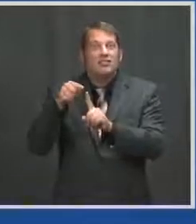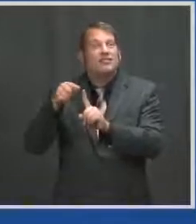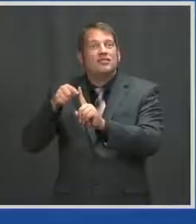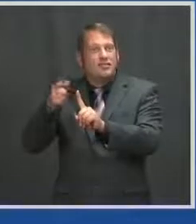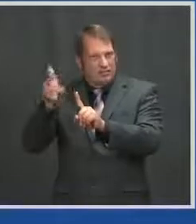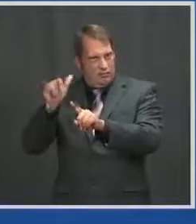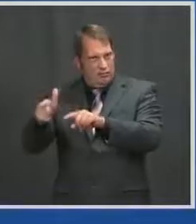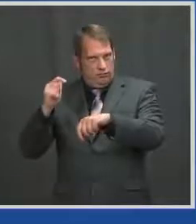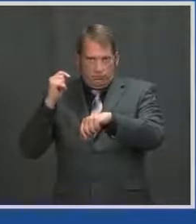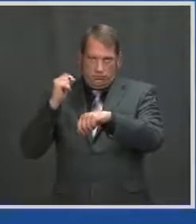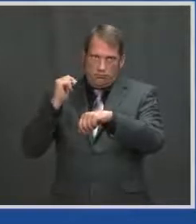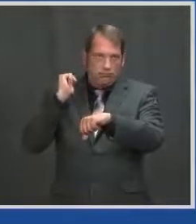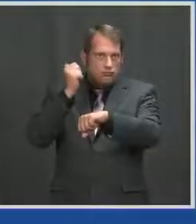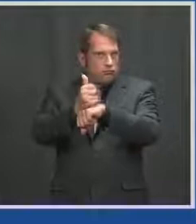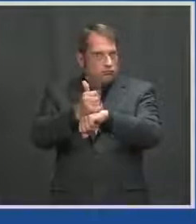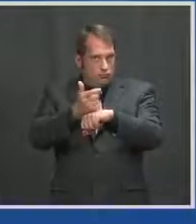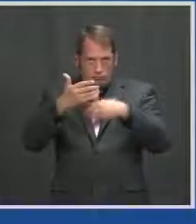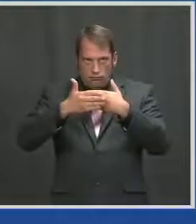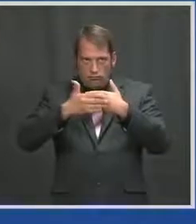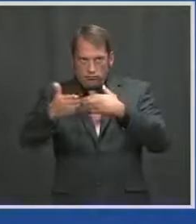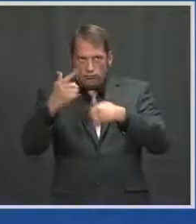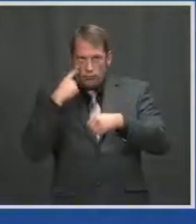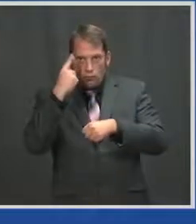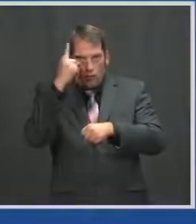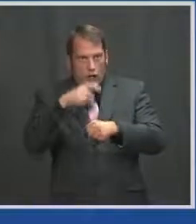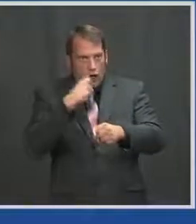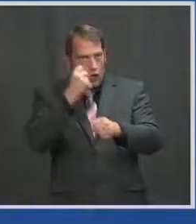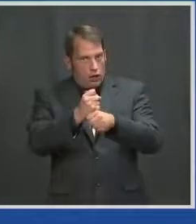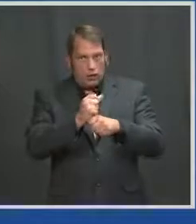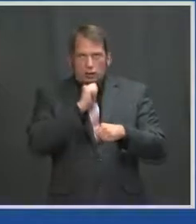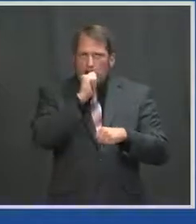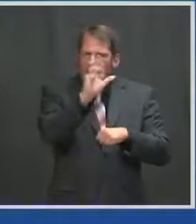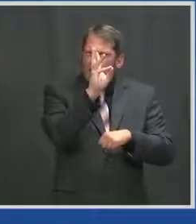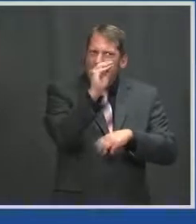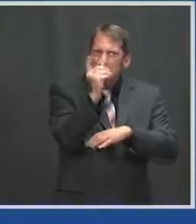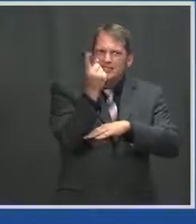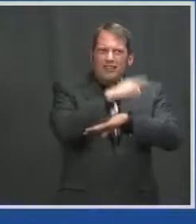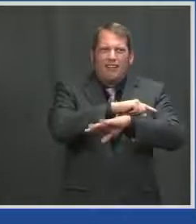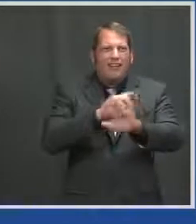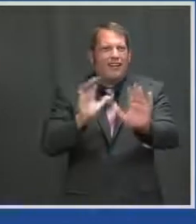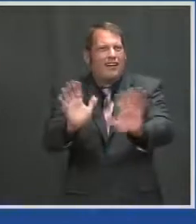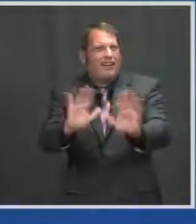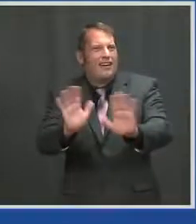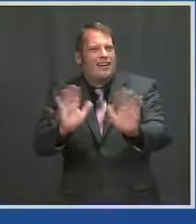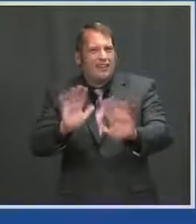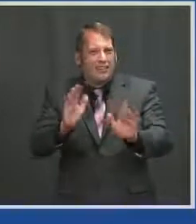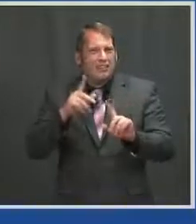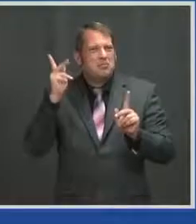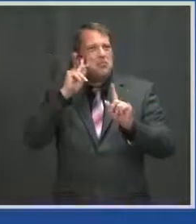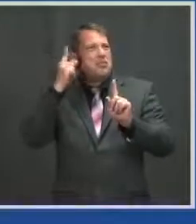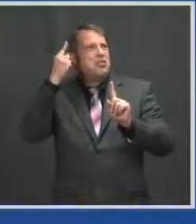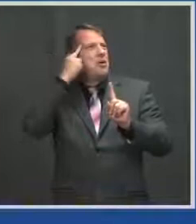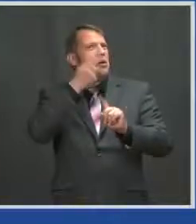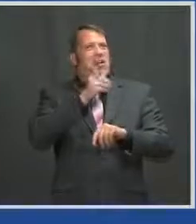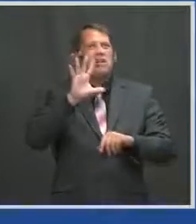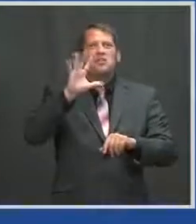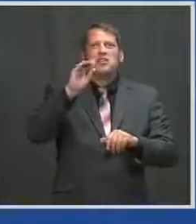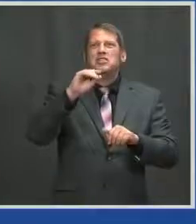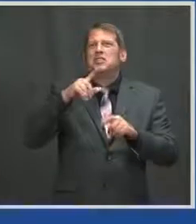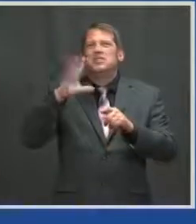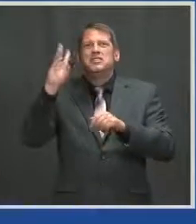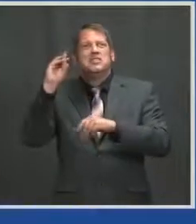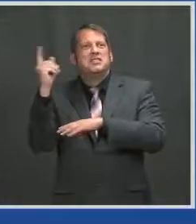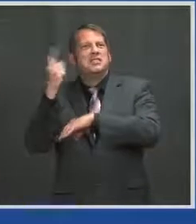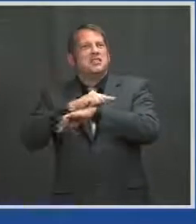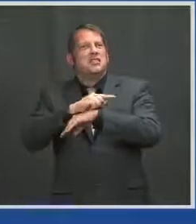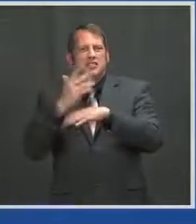a year. We never thought that after the first 50 or 60 days, everything would be fine. Today, there's more